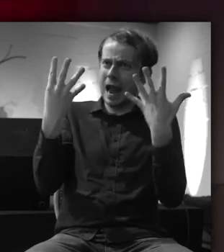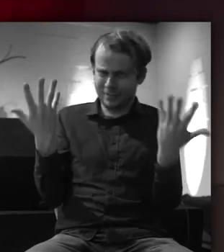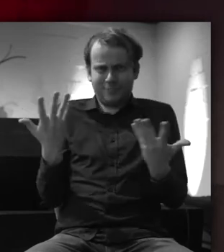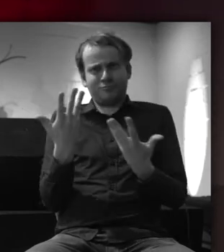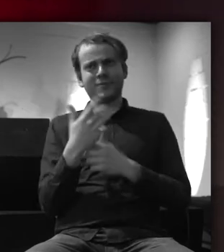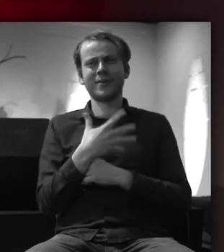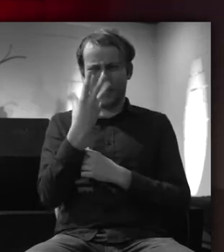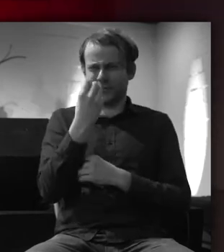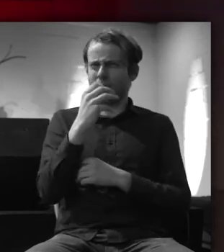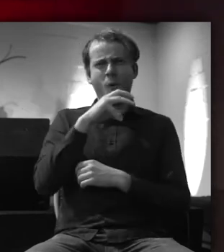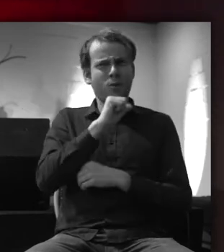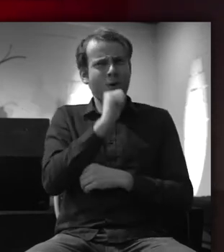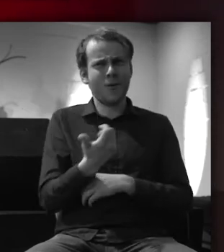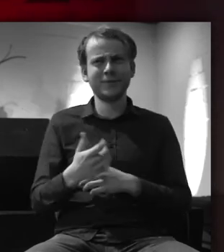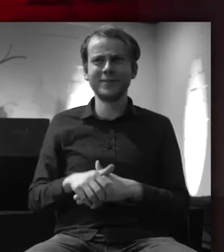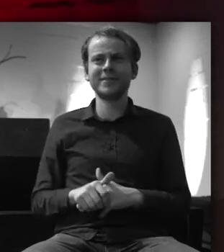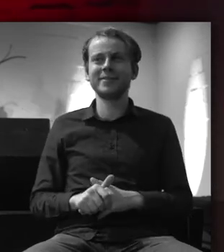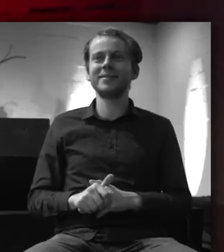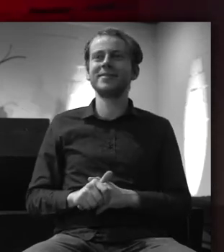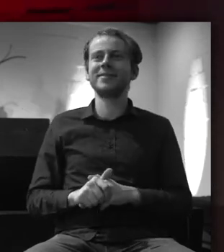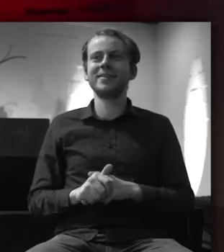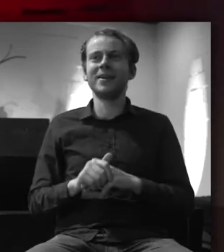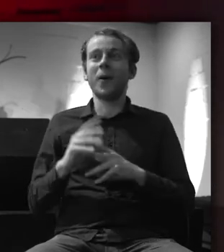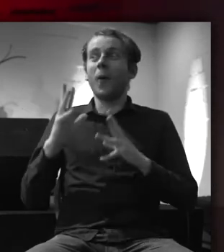So anyway, like the old man, like he approached me and he told me, like,